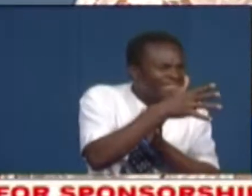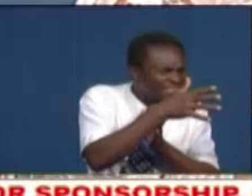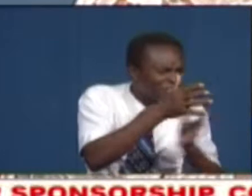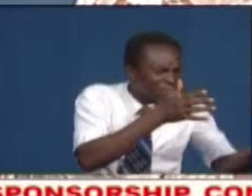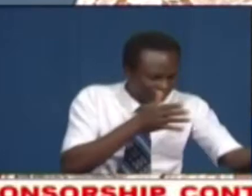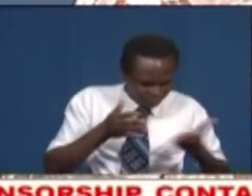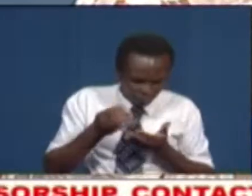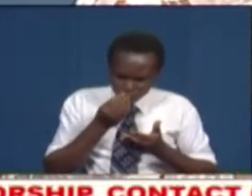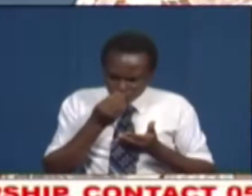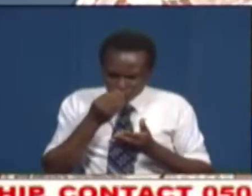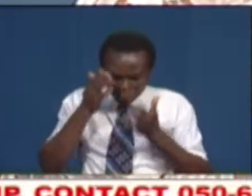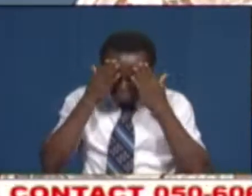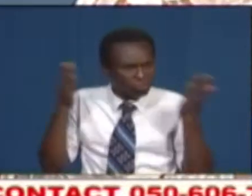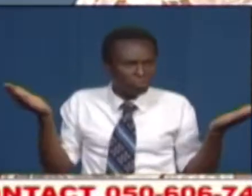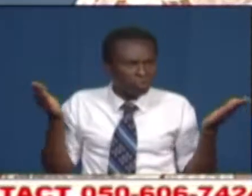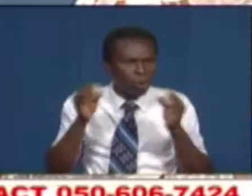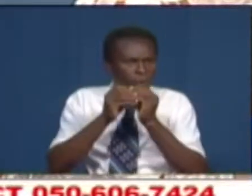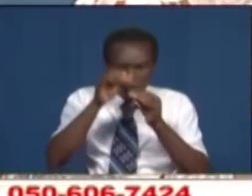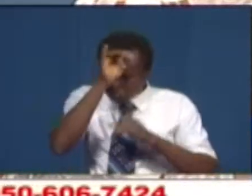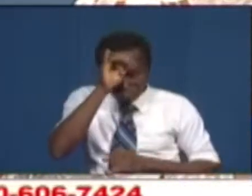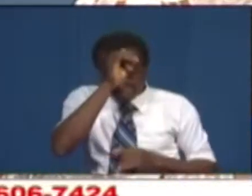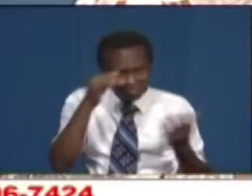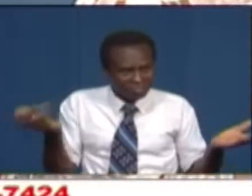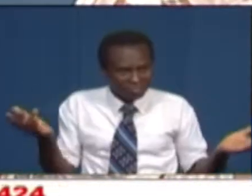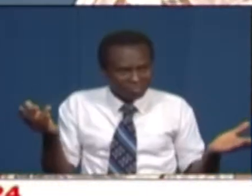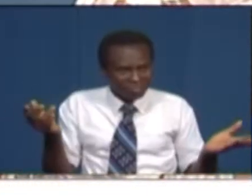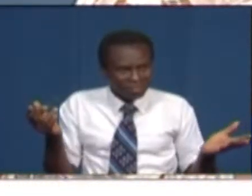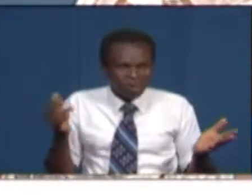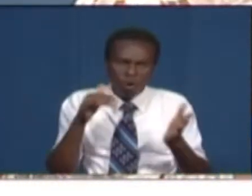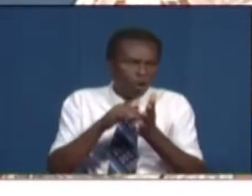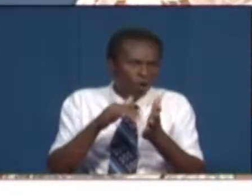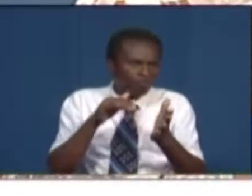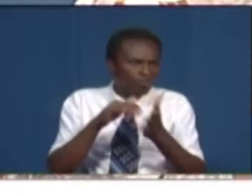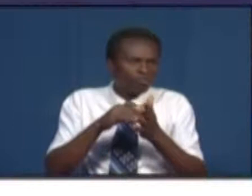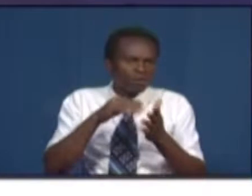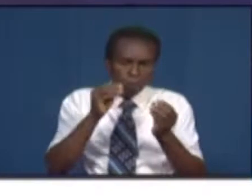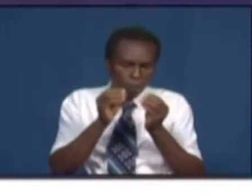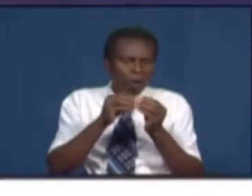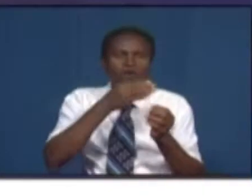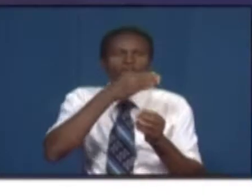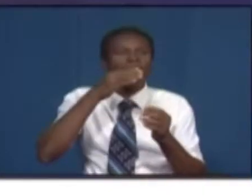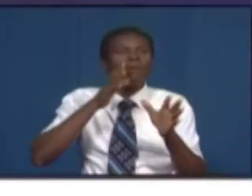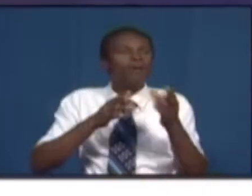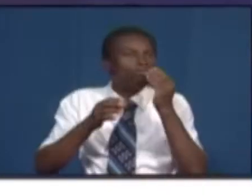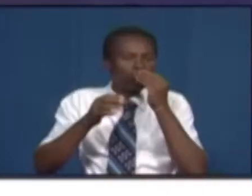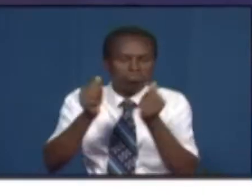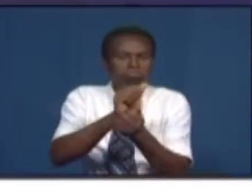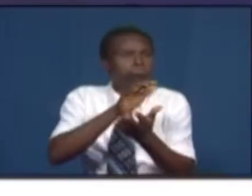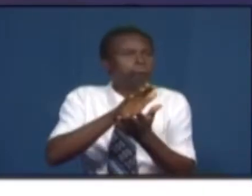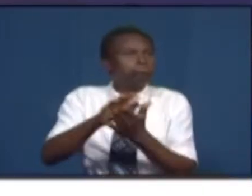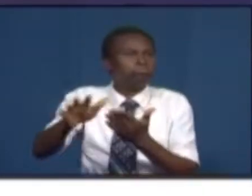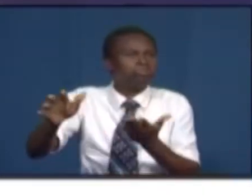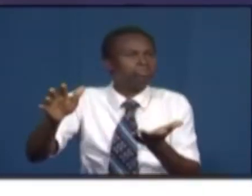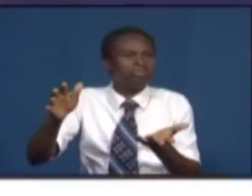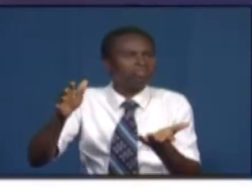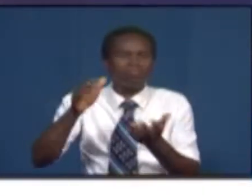wasted. So why do we have to be having post-harvest losses when we should know that the things that they grow from the farm are meant